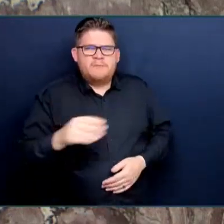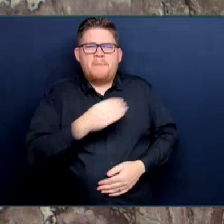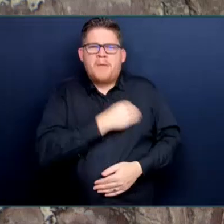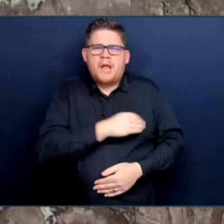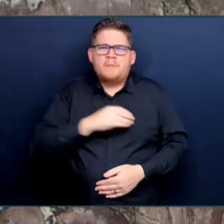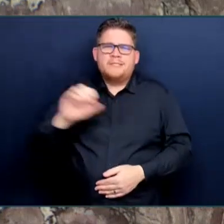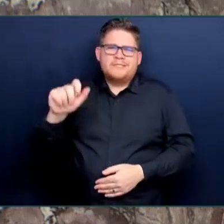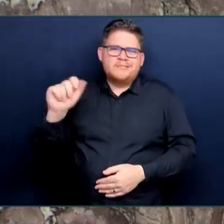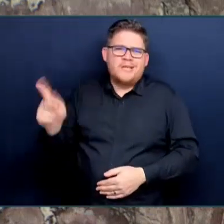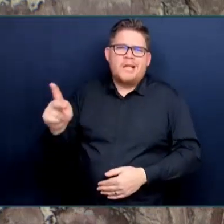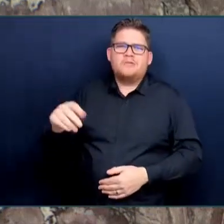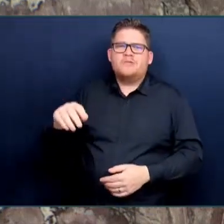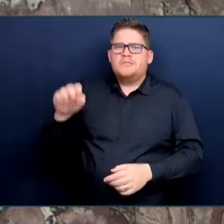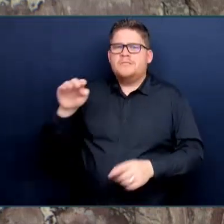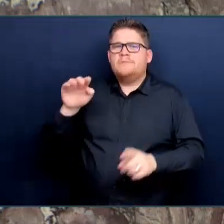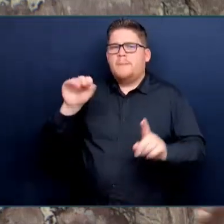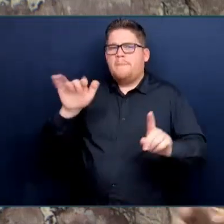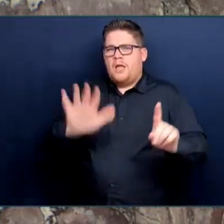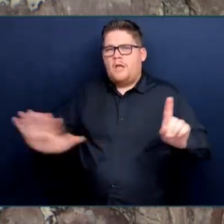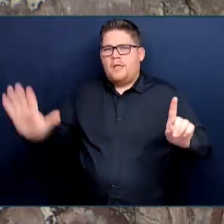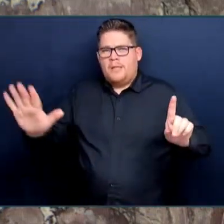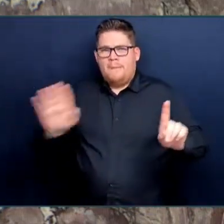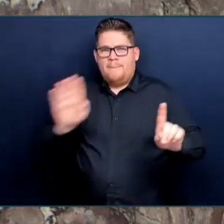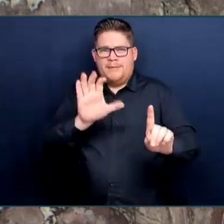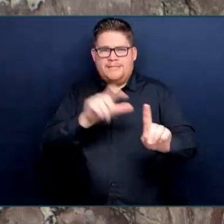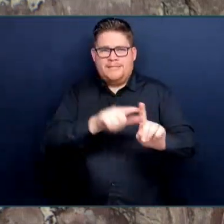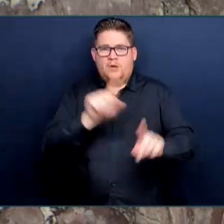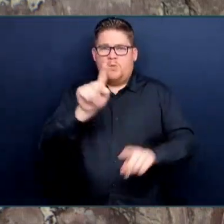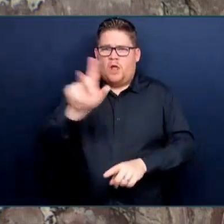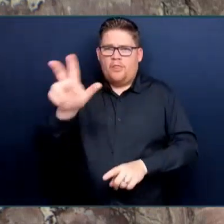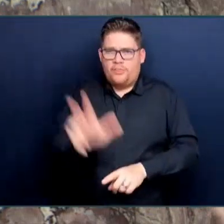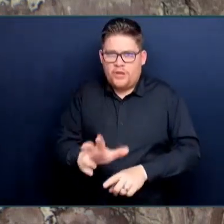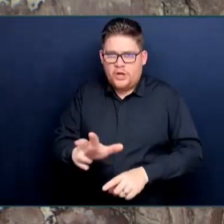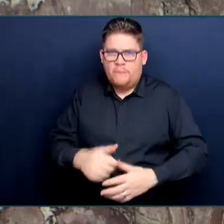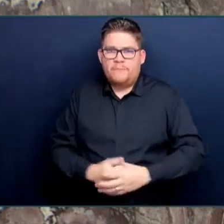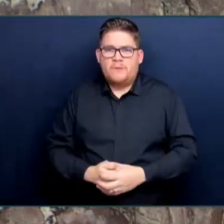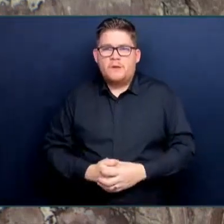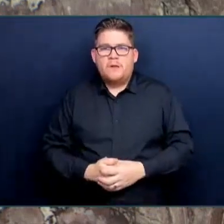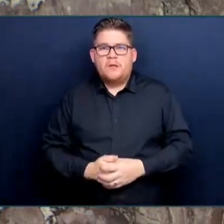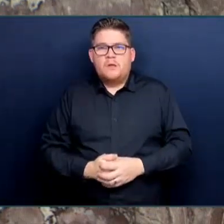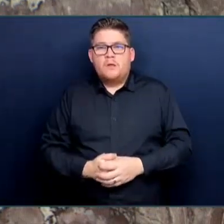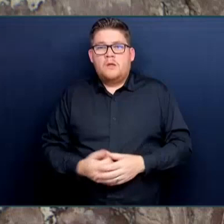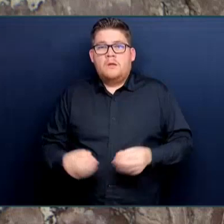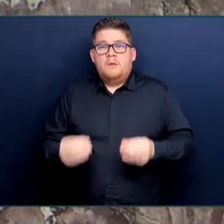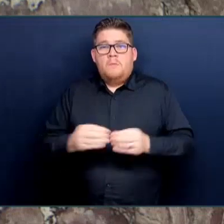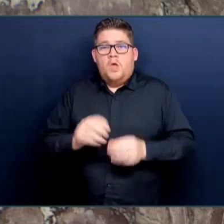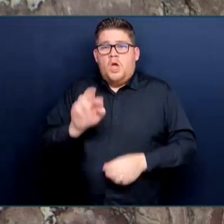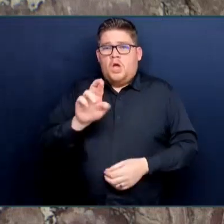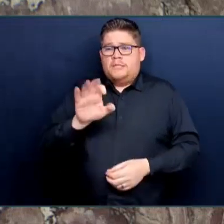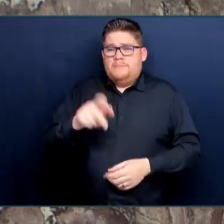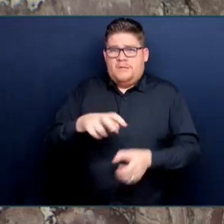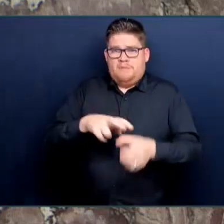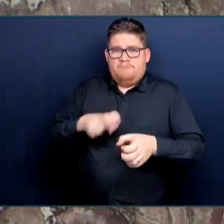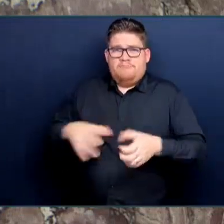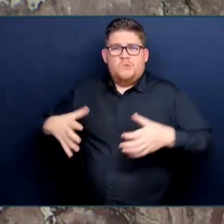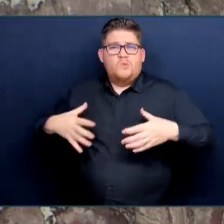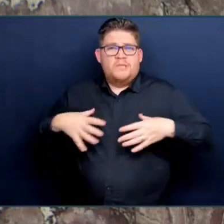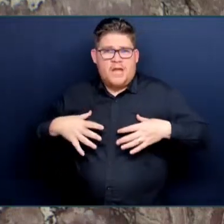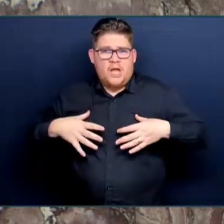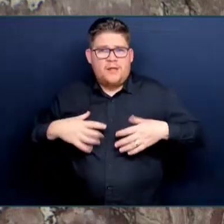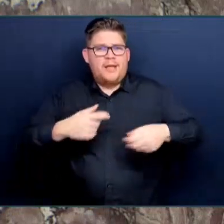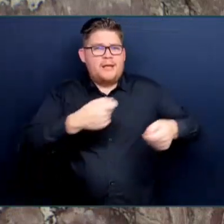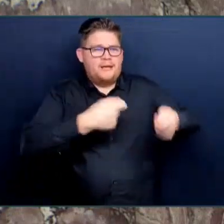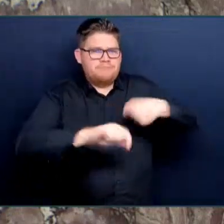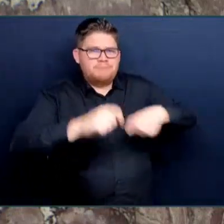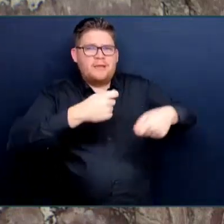RCMP retire. They have to fill spaces for members who want them in their community, and at the same time to be able to deal with the issues